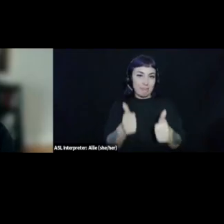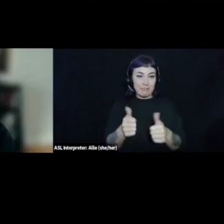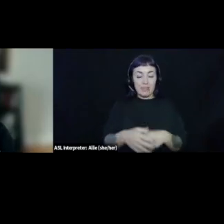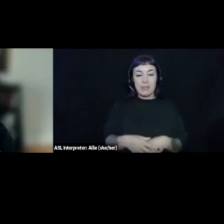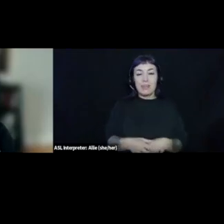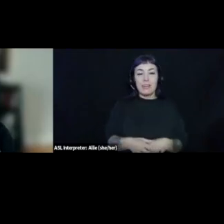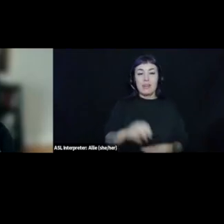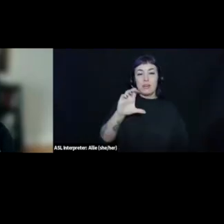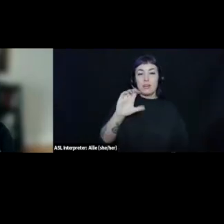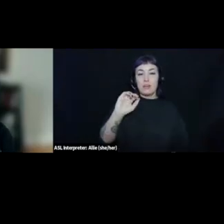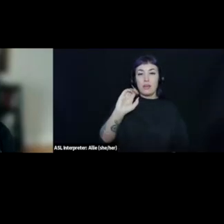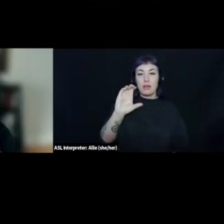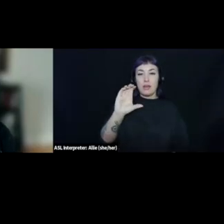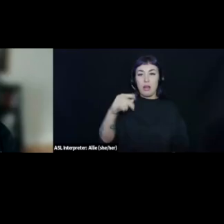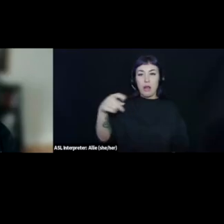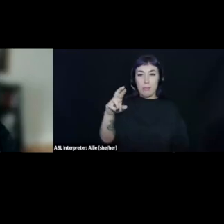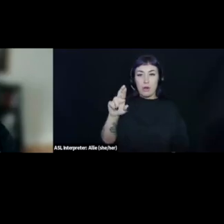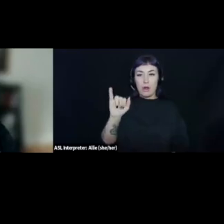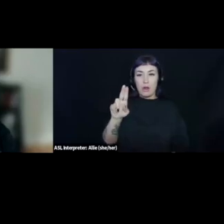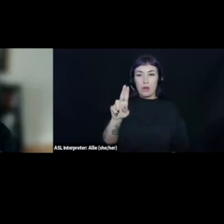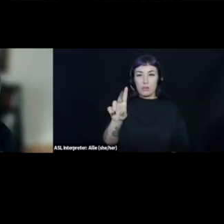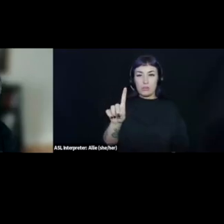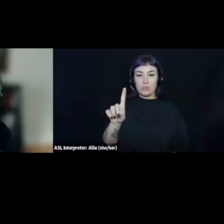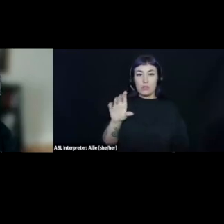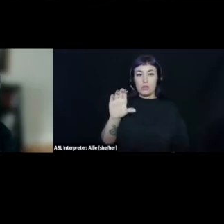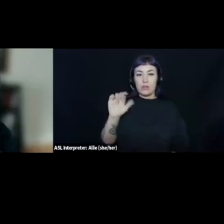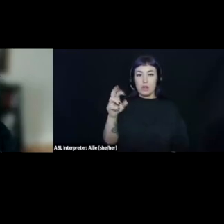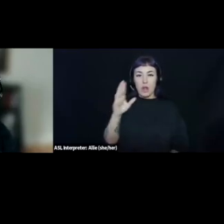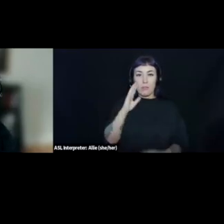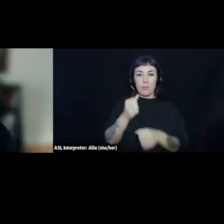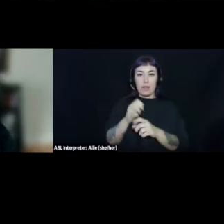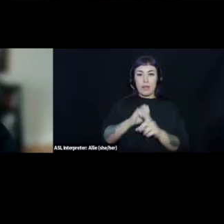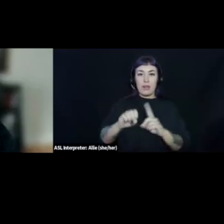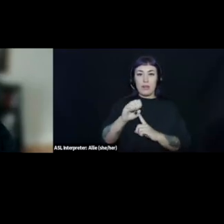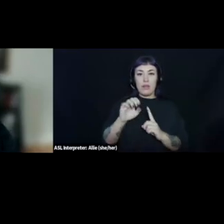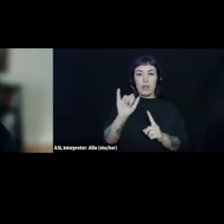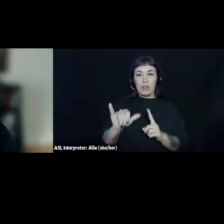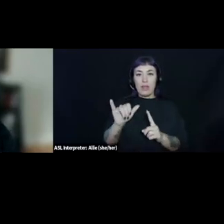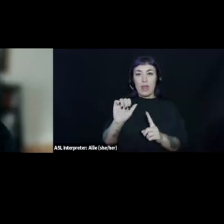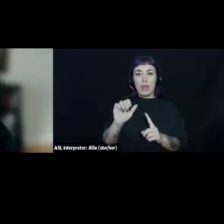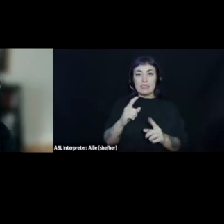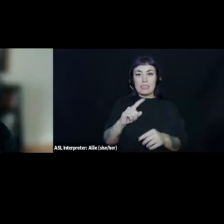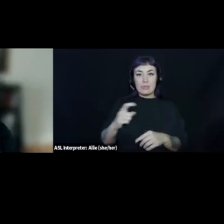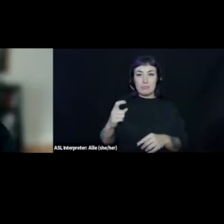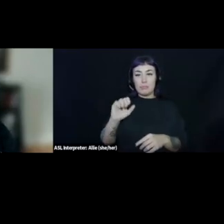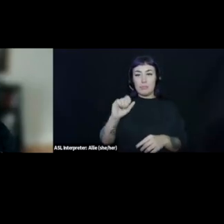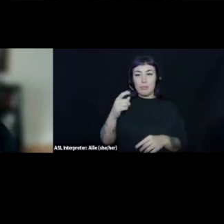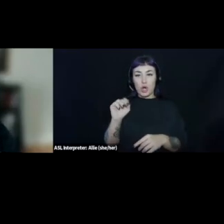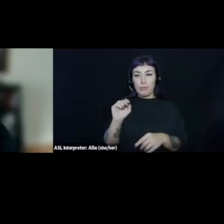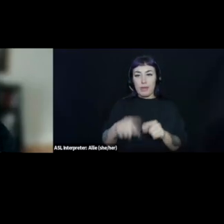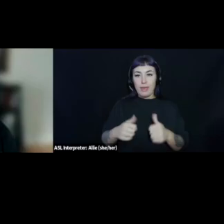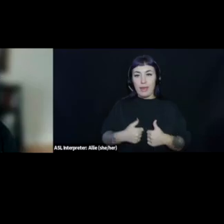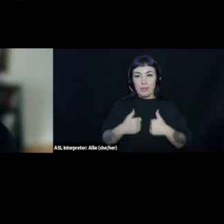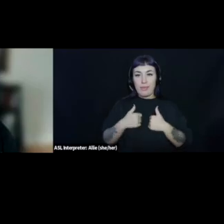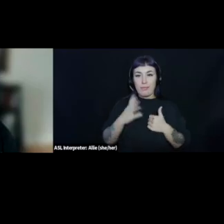have the copper IUD, which the copper creates an environment that's inhospitable to sperm. It kind of like paralyzes